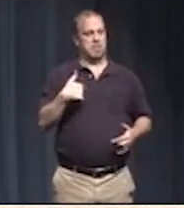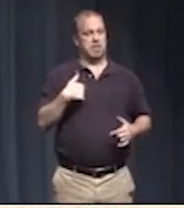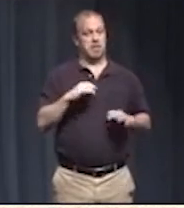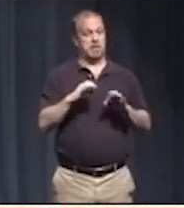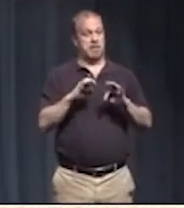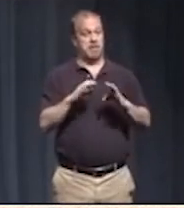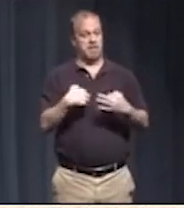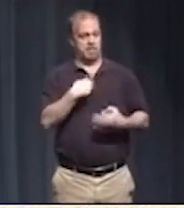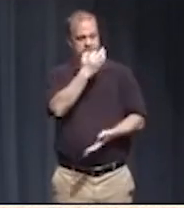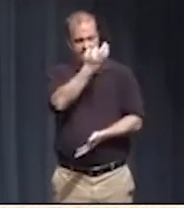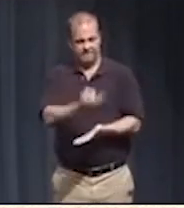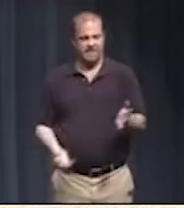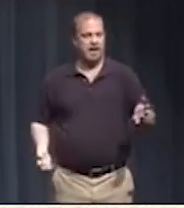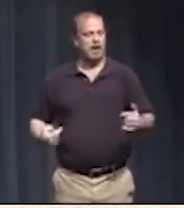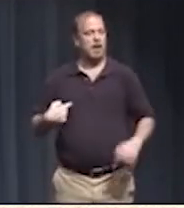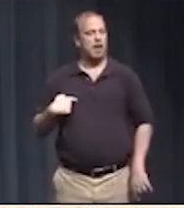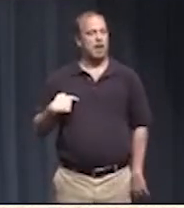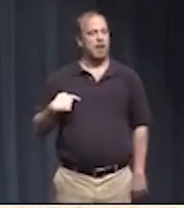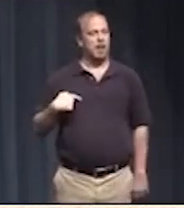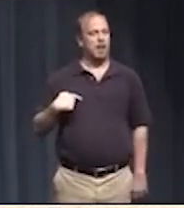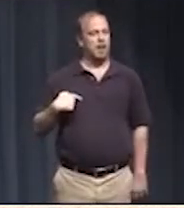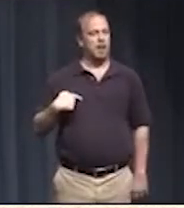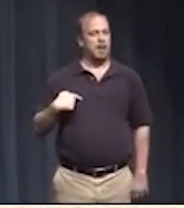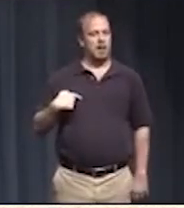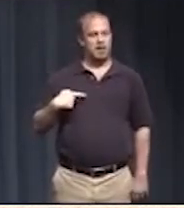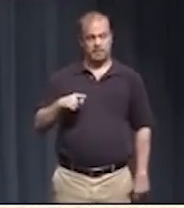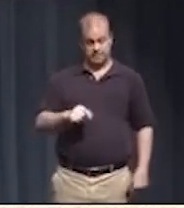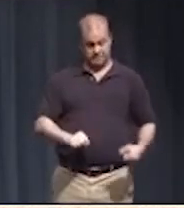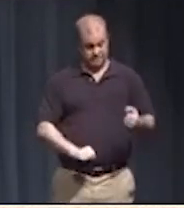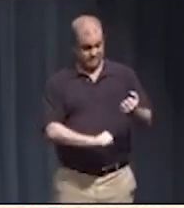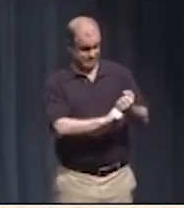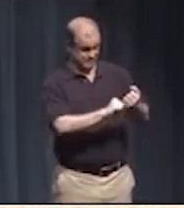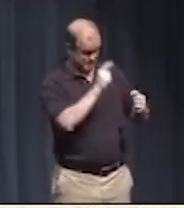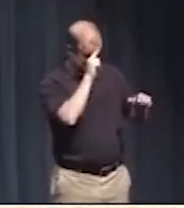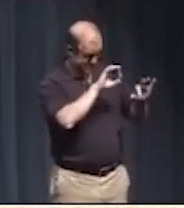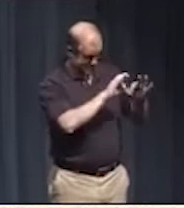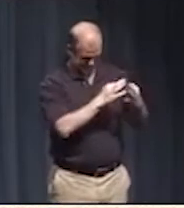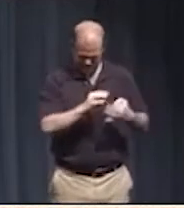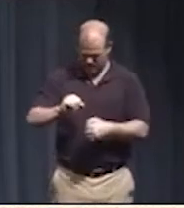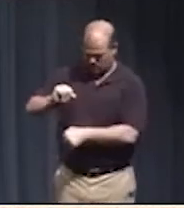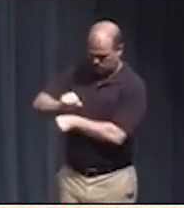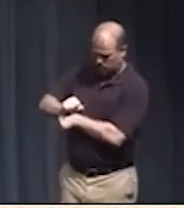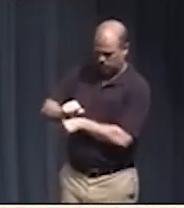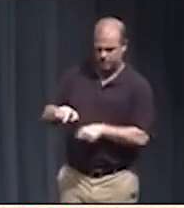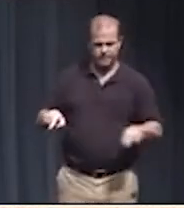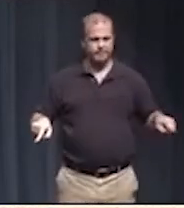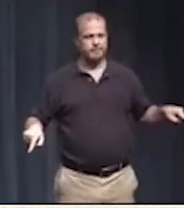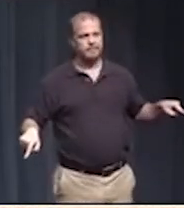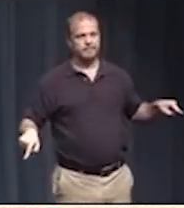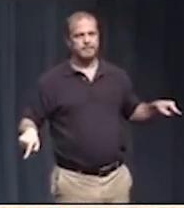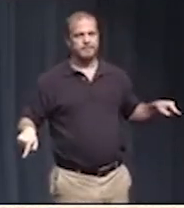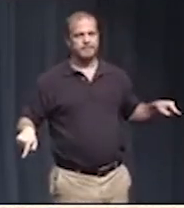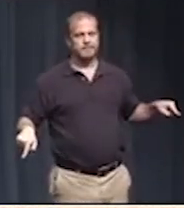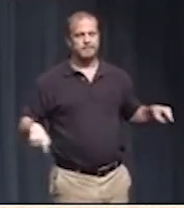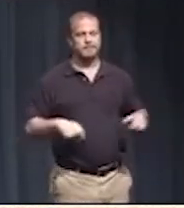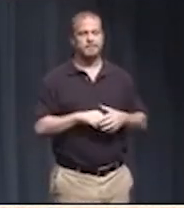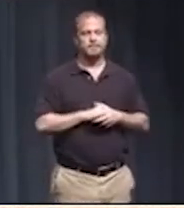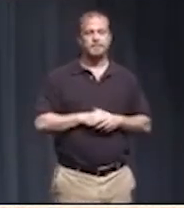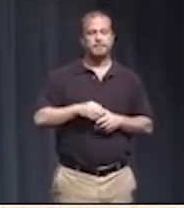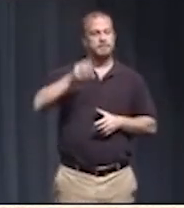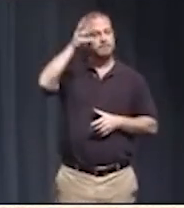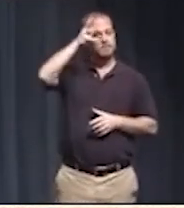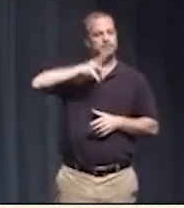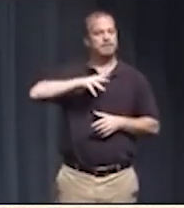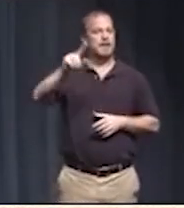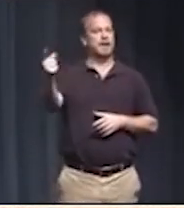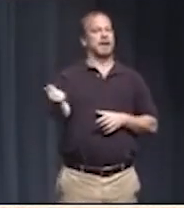And we are torn between being there for the family and working. I had a dad come up to me